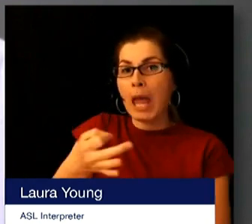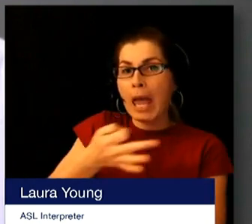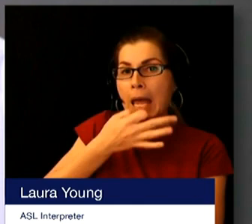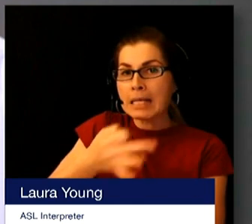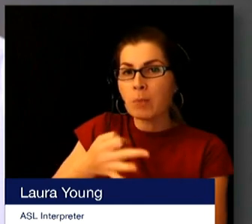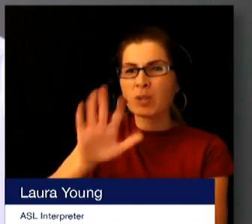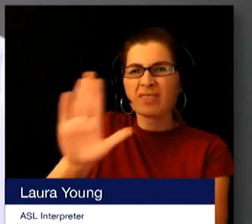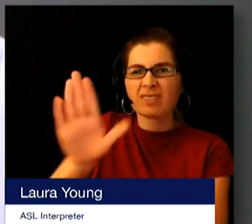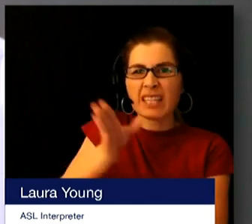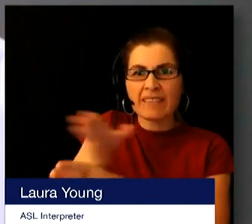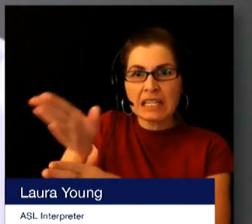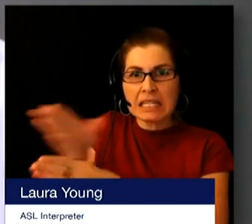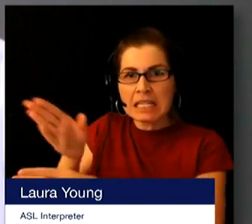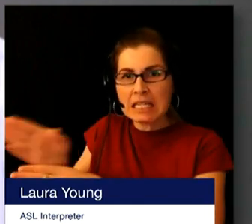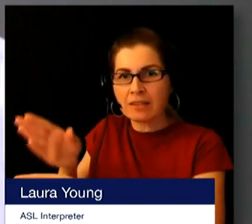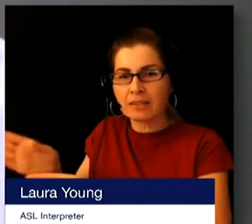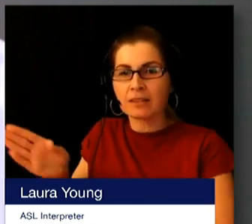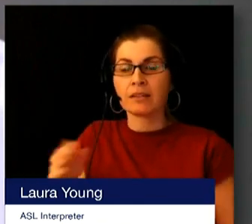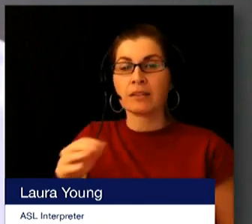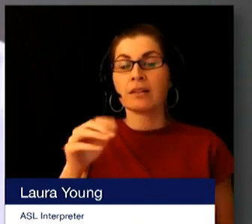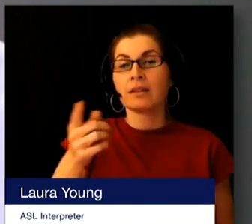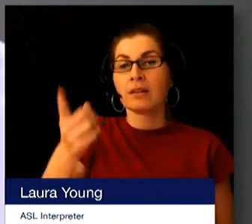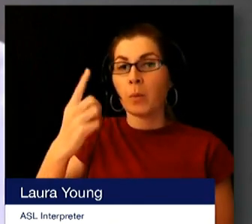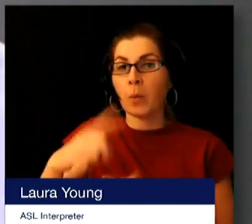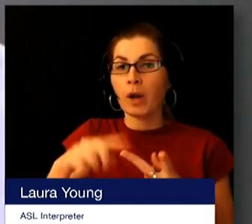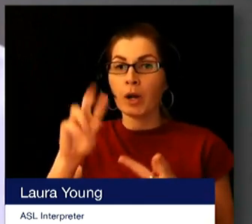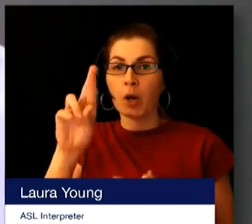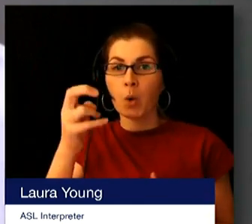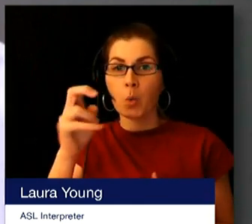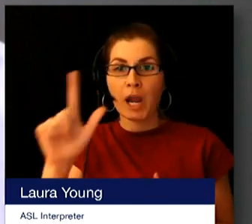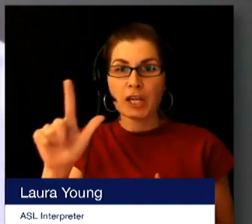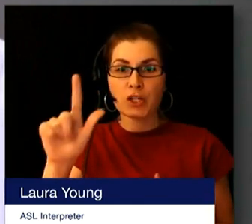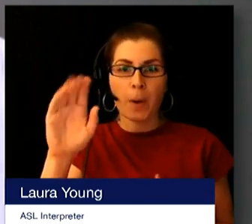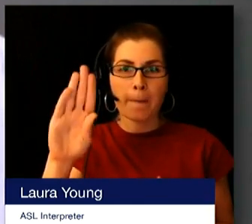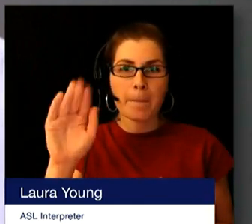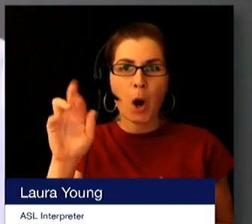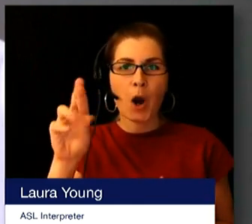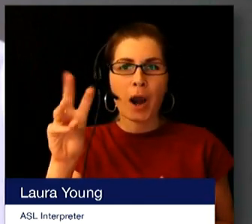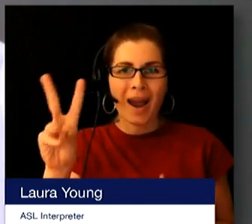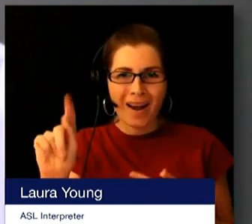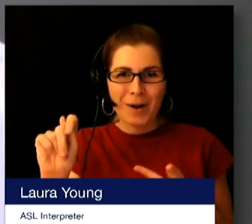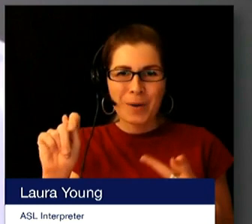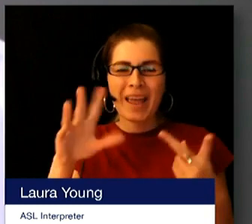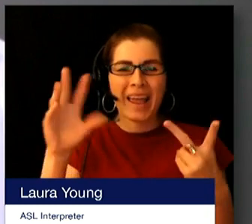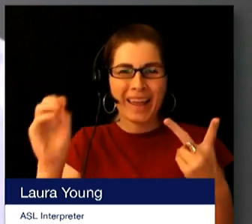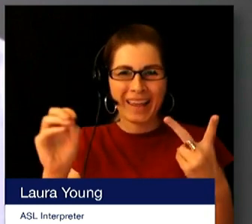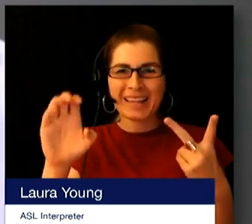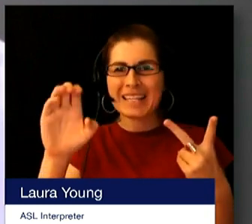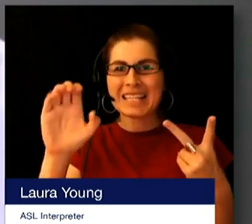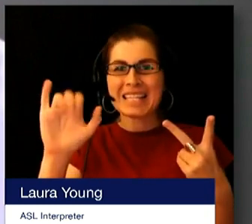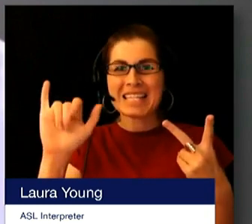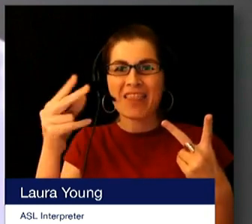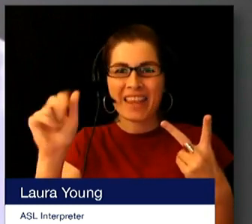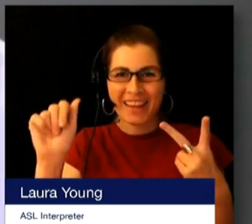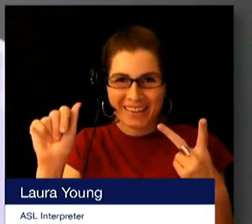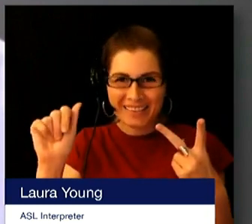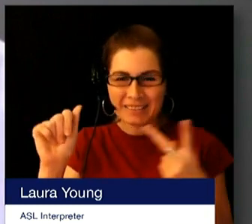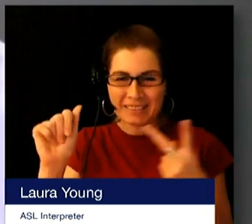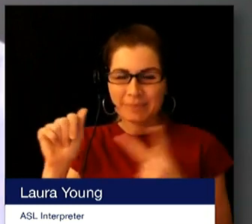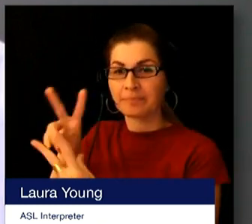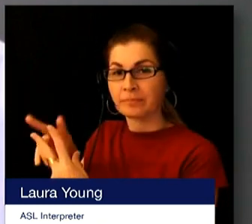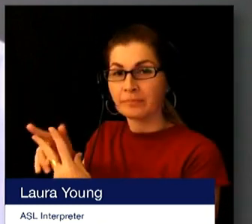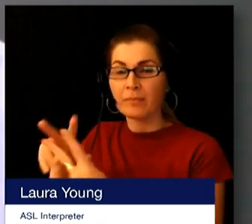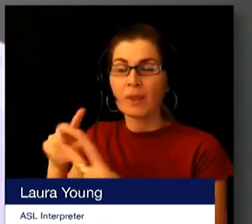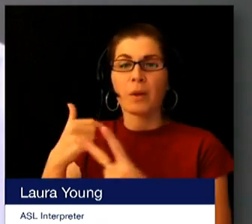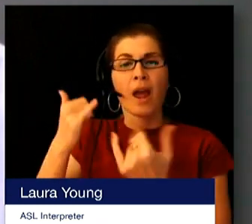field. We'll hear from clemency expert Rachel Barkow and our very own Cyntoia Roseberry. We're honored to be joined as well